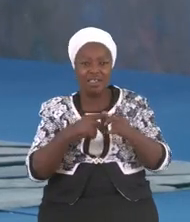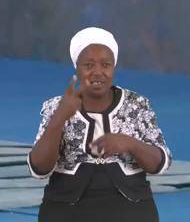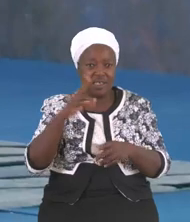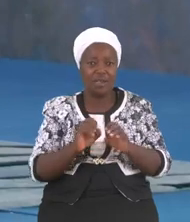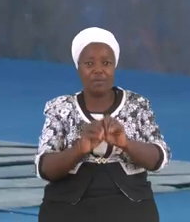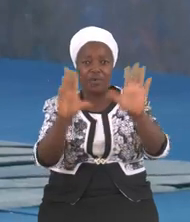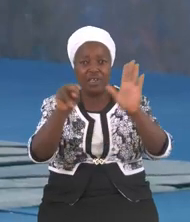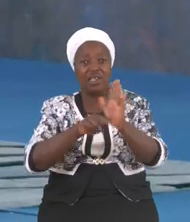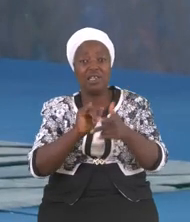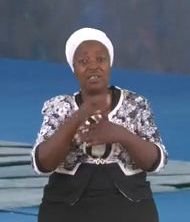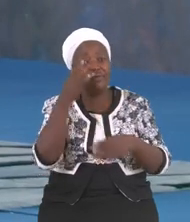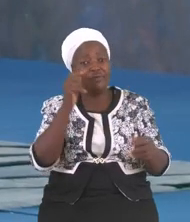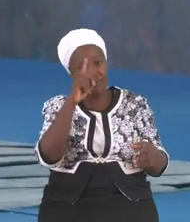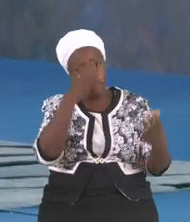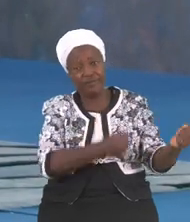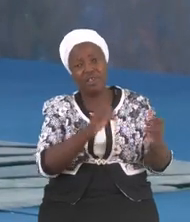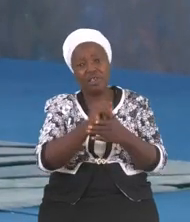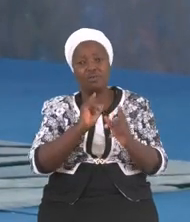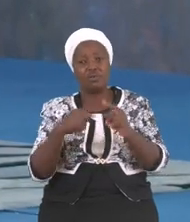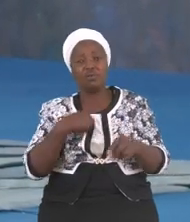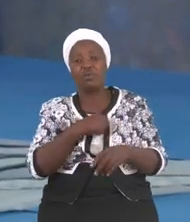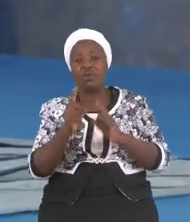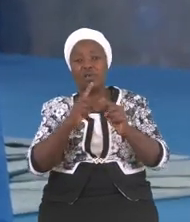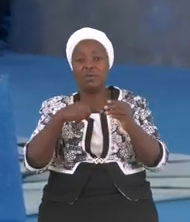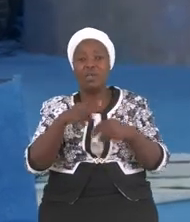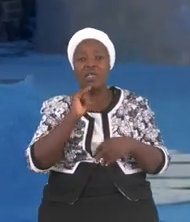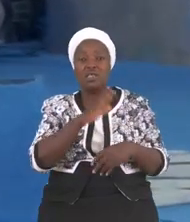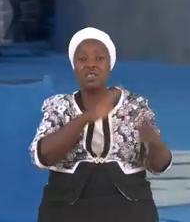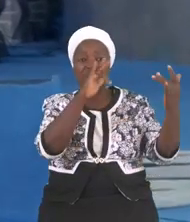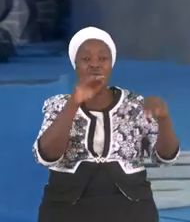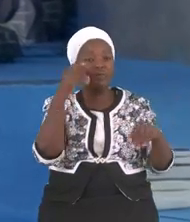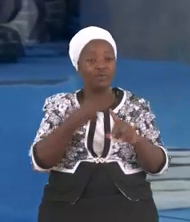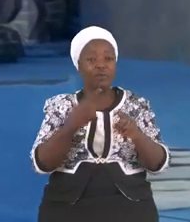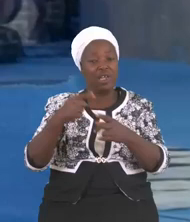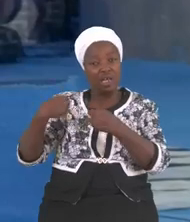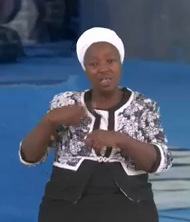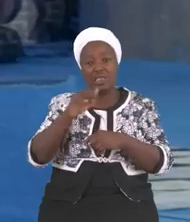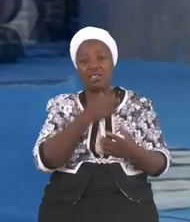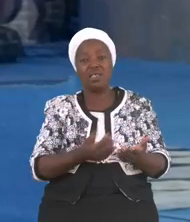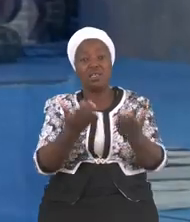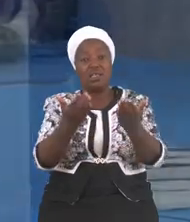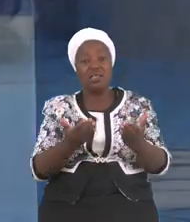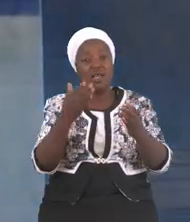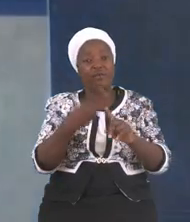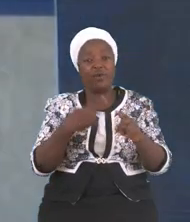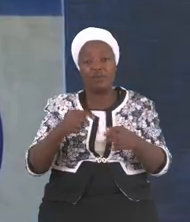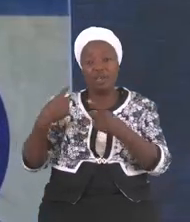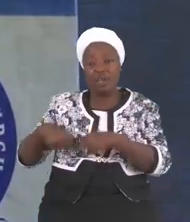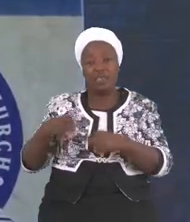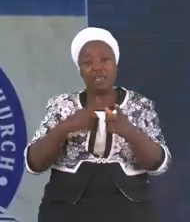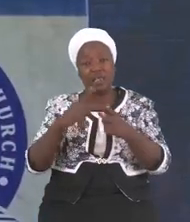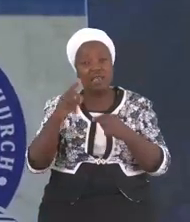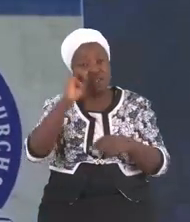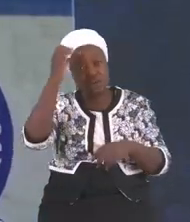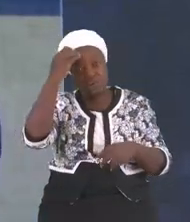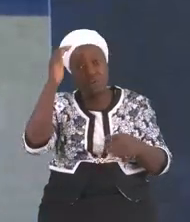the faith we're talking about. There is expectation from the heart. There's a desire from the heart. And that he knows that